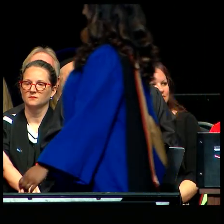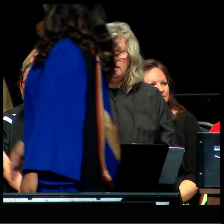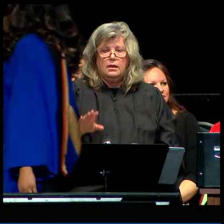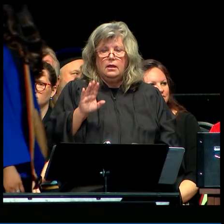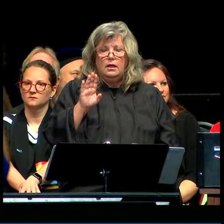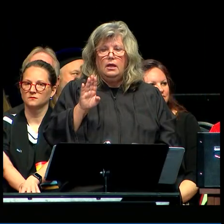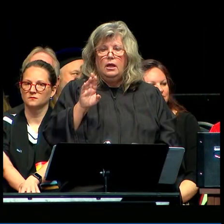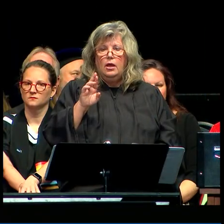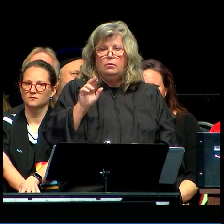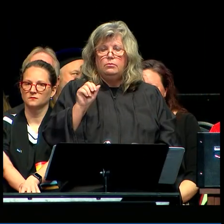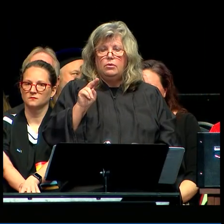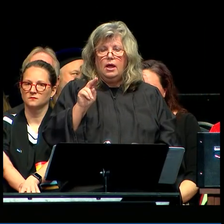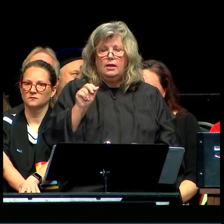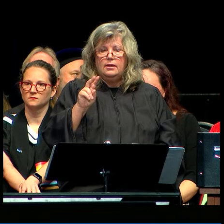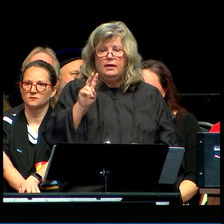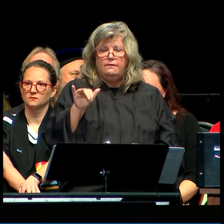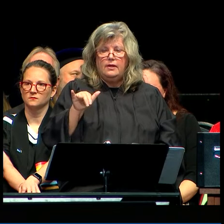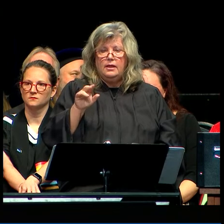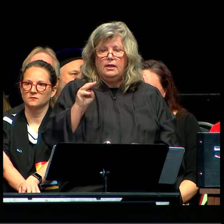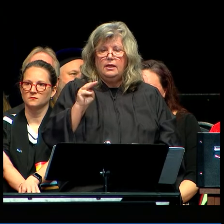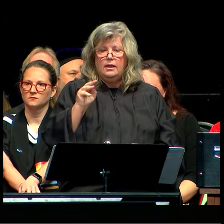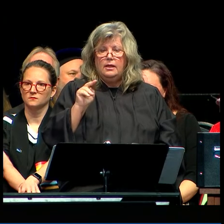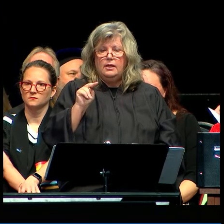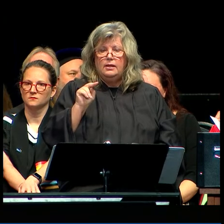Ranavi Nirmalan, with distinction.